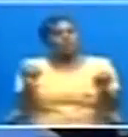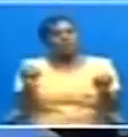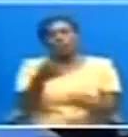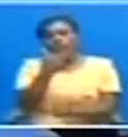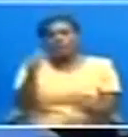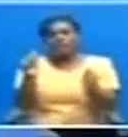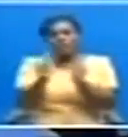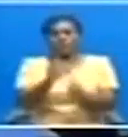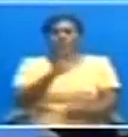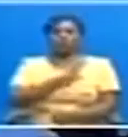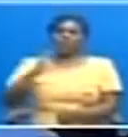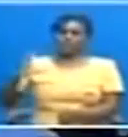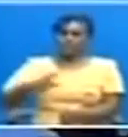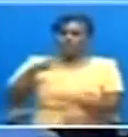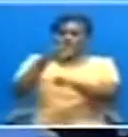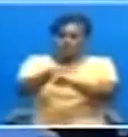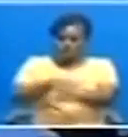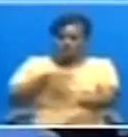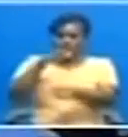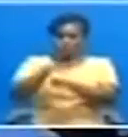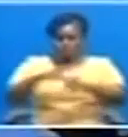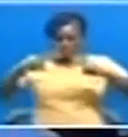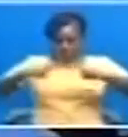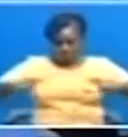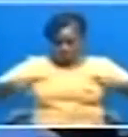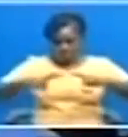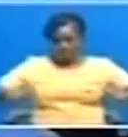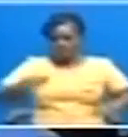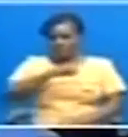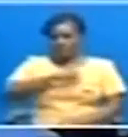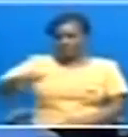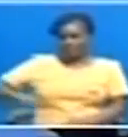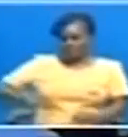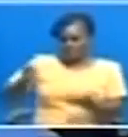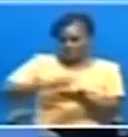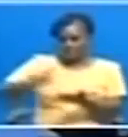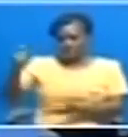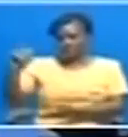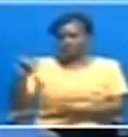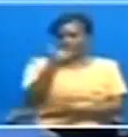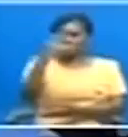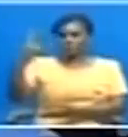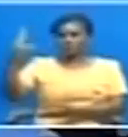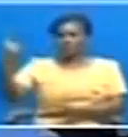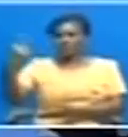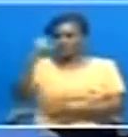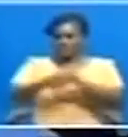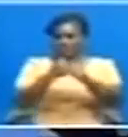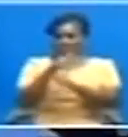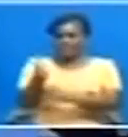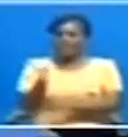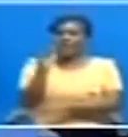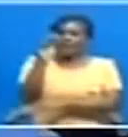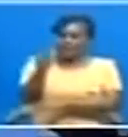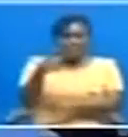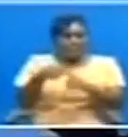is concerned, therefore slowing down the inquiry process. Senate wrote to Kenya Airways on the 21st of September this year asking for the